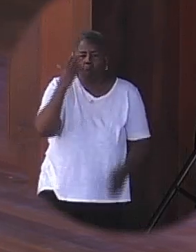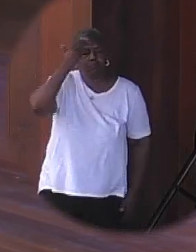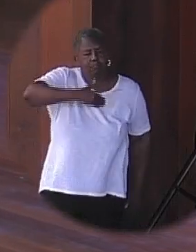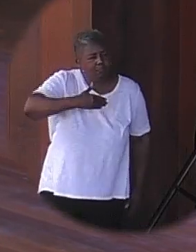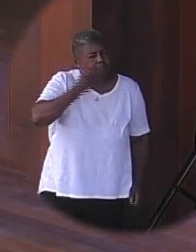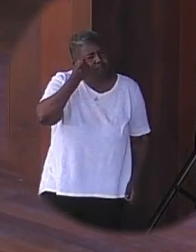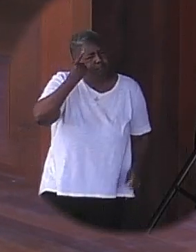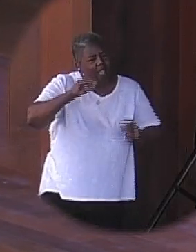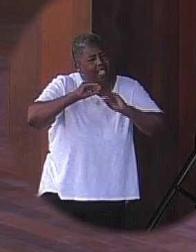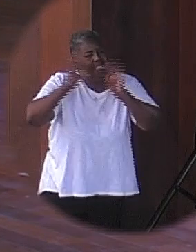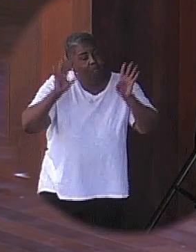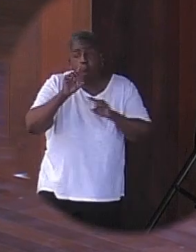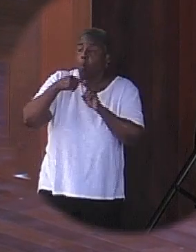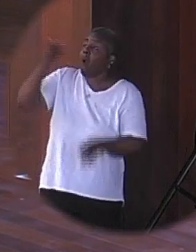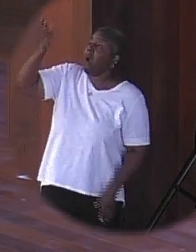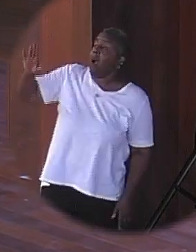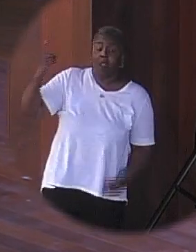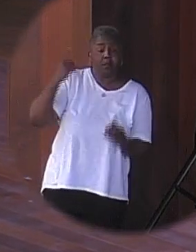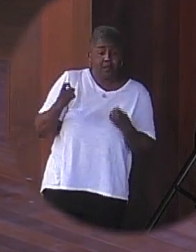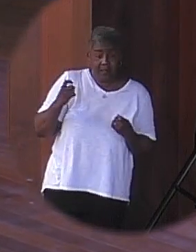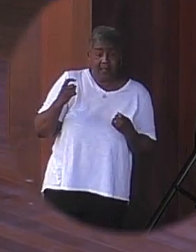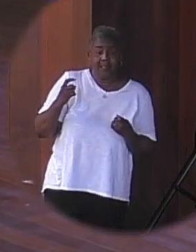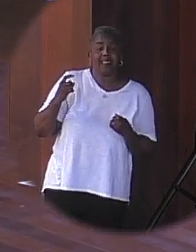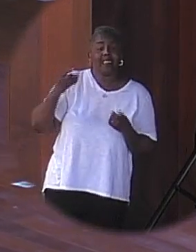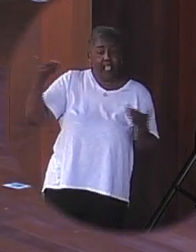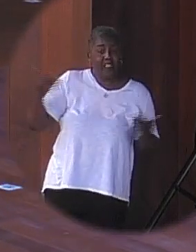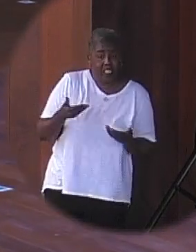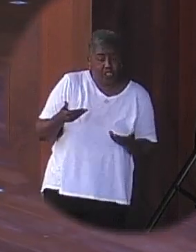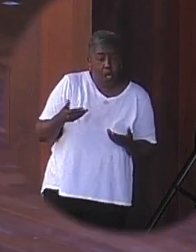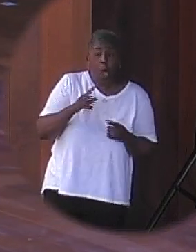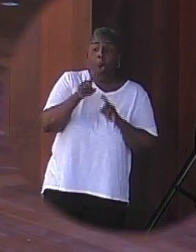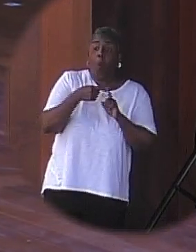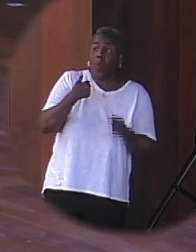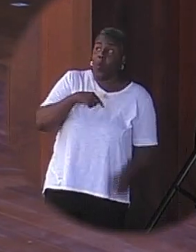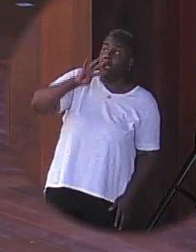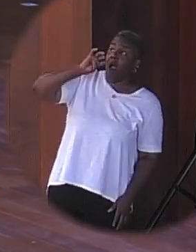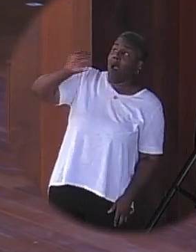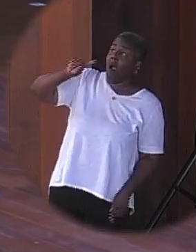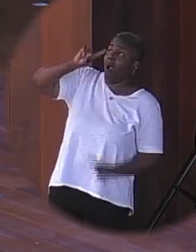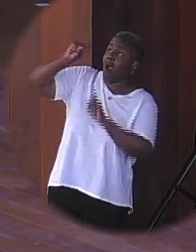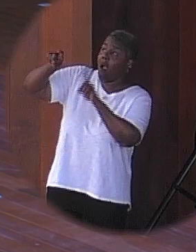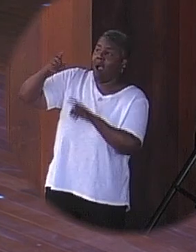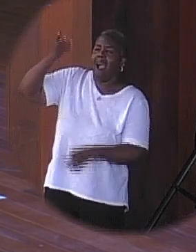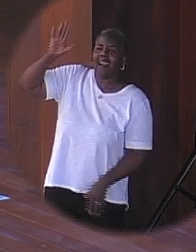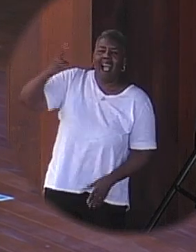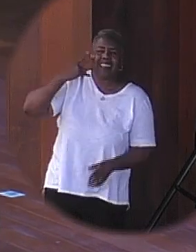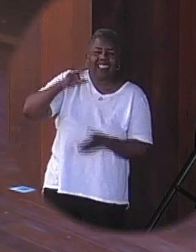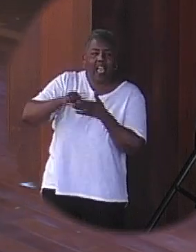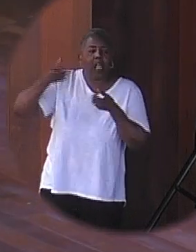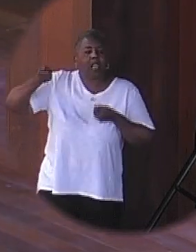this. When God asks us, it's an invitation. When we ask God, God sees it as